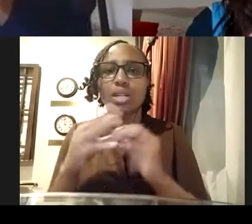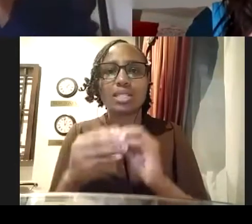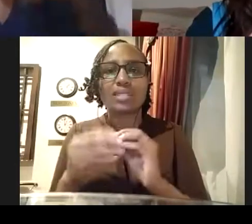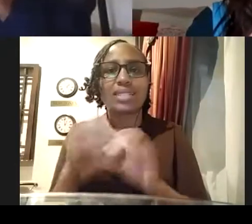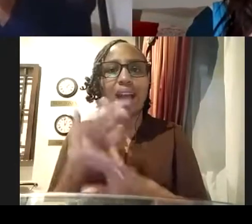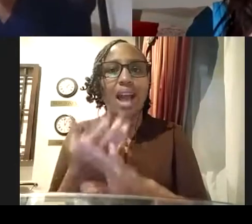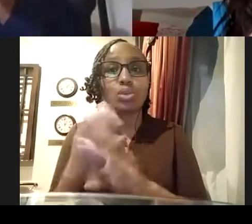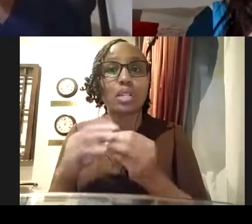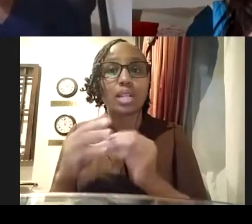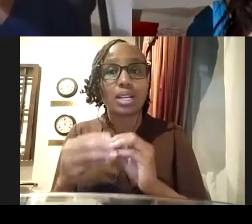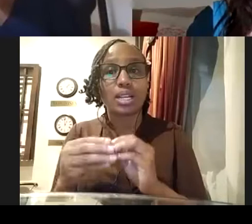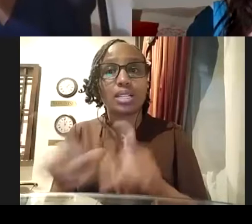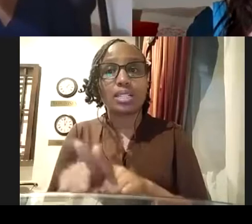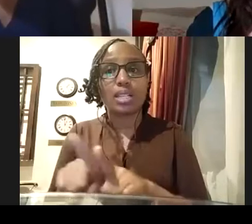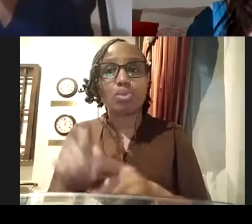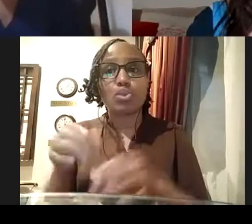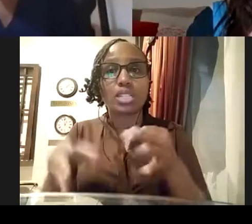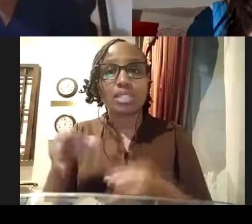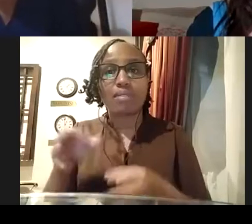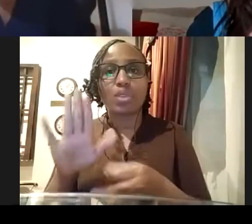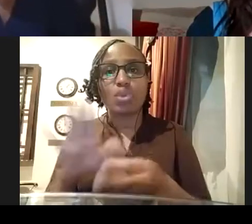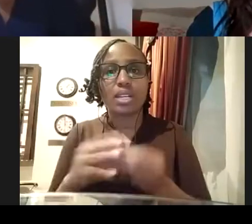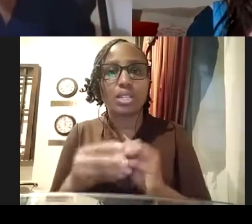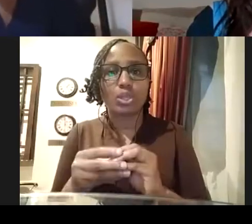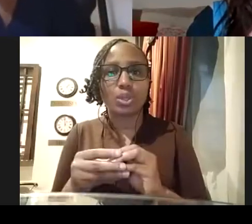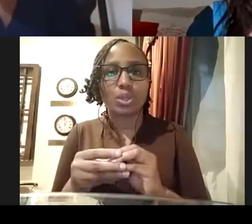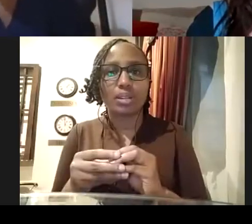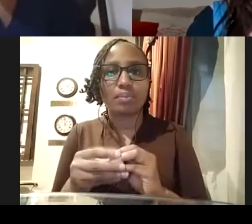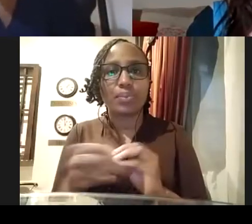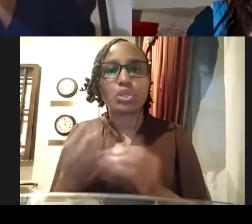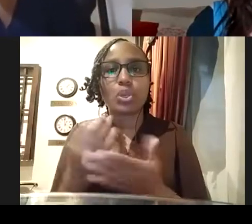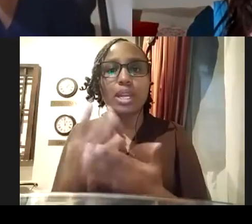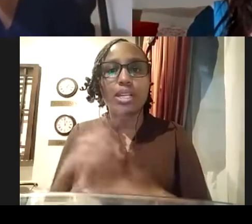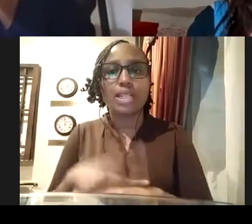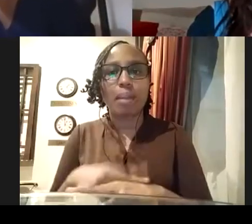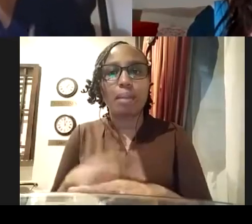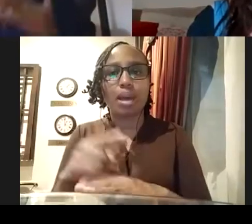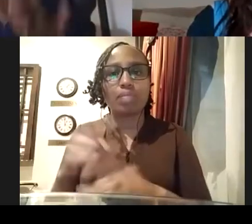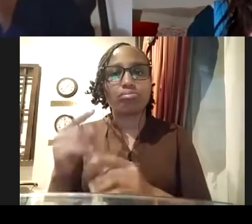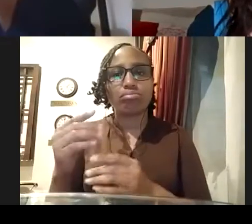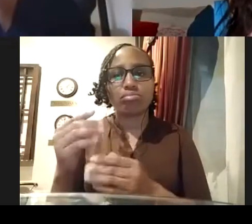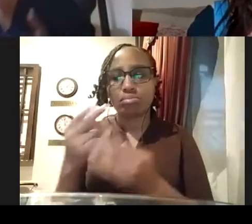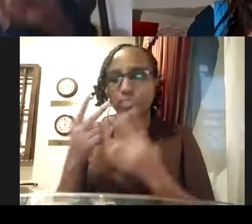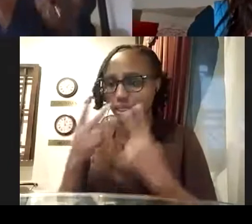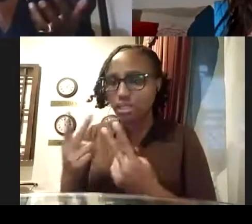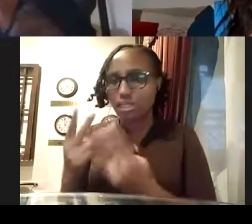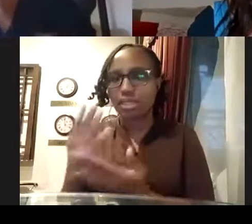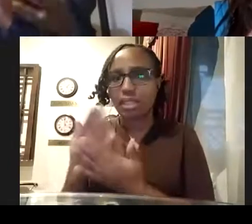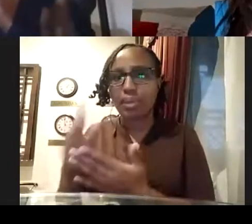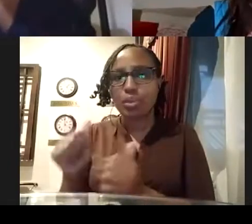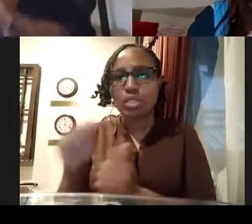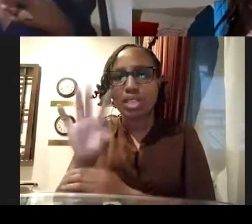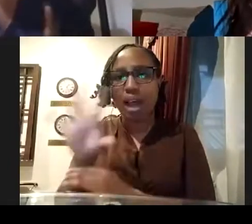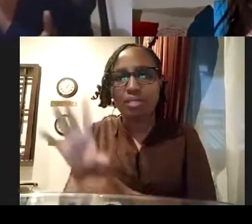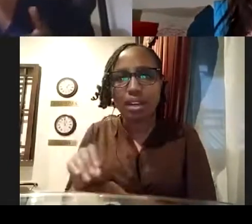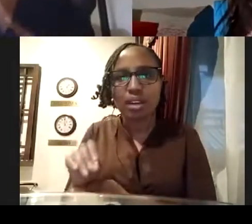now justify your creation. So anytime I come across something that's Kenyan, that's African, that's new and that's